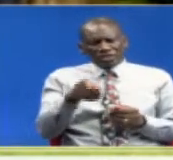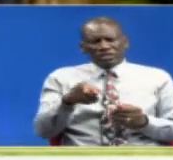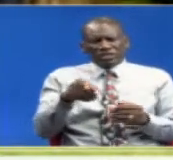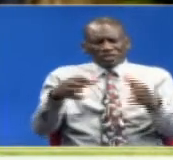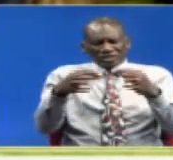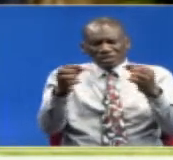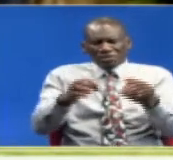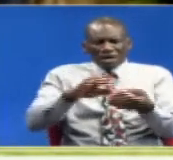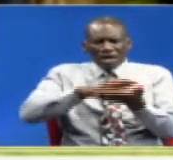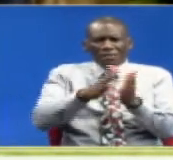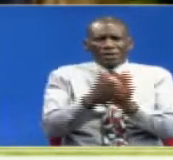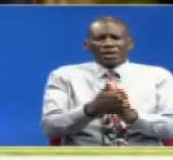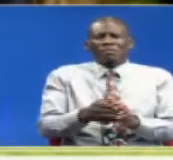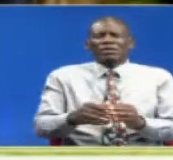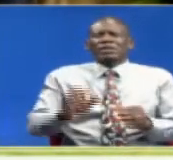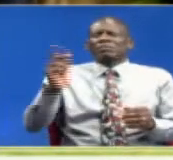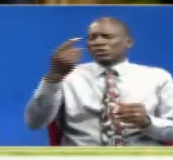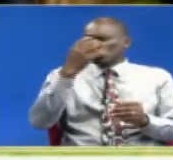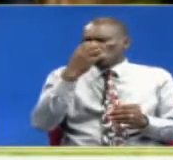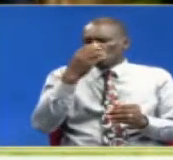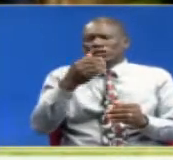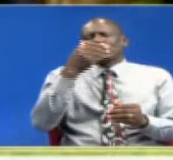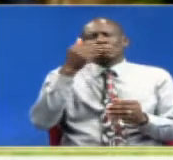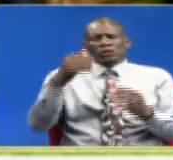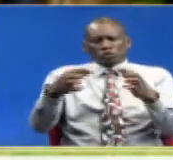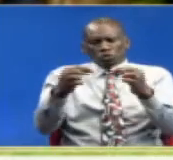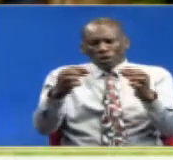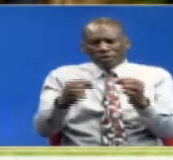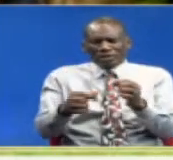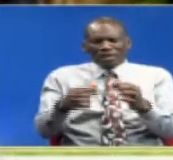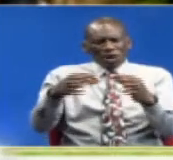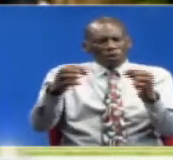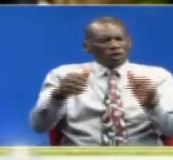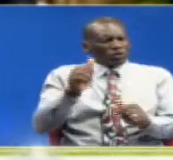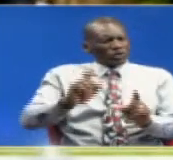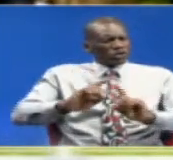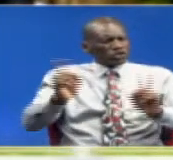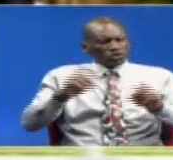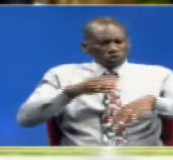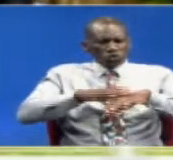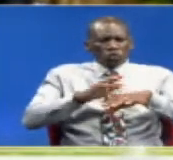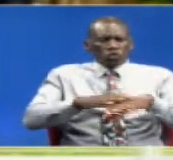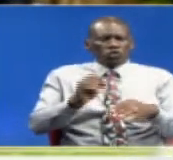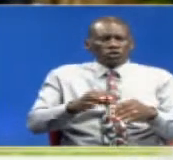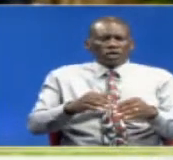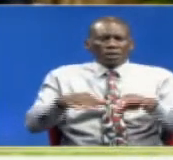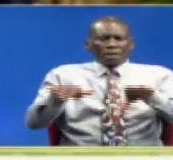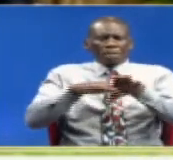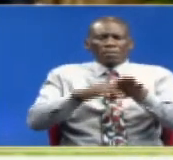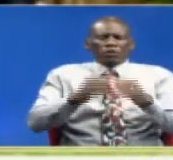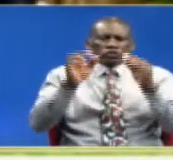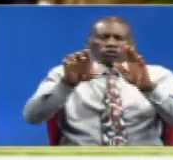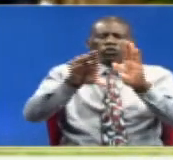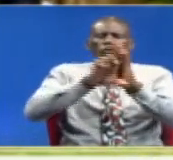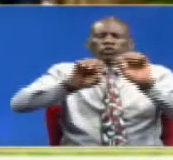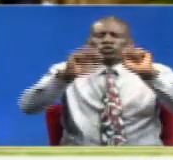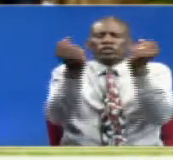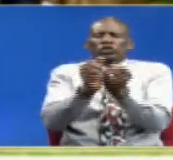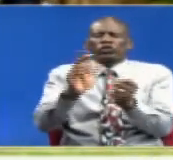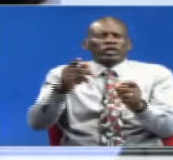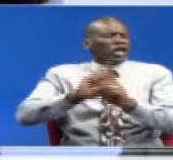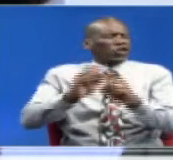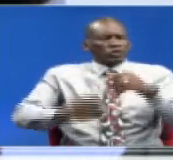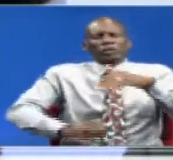favorite chorus. A chorus that is now not music to the ears of members of the Law Society of Kenya and human rights groups.